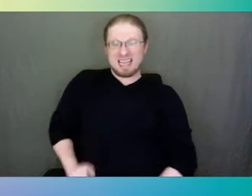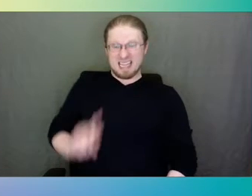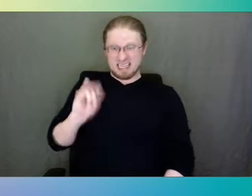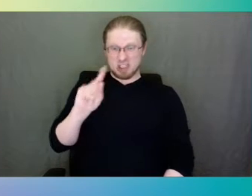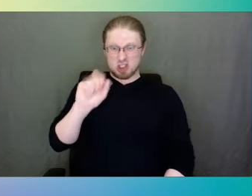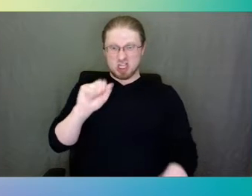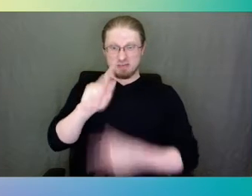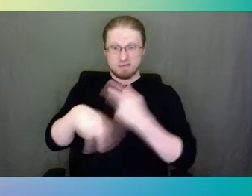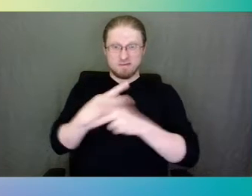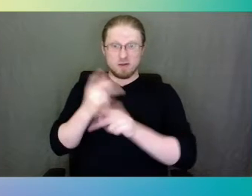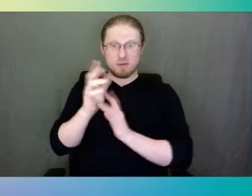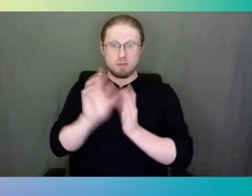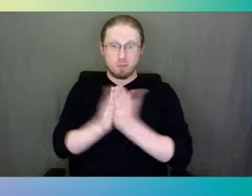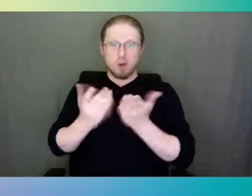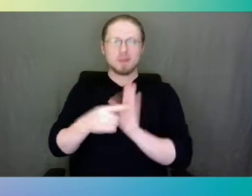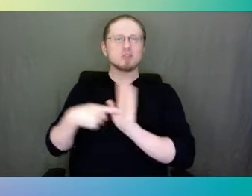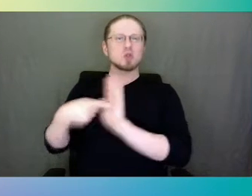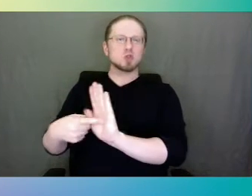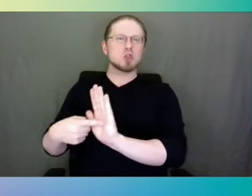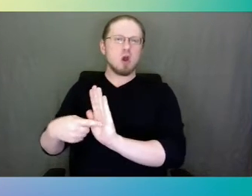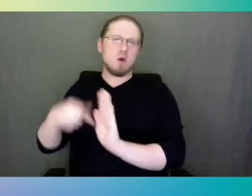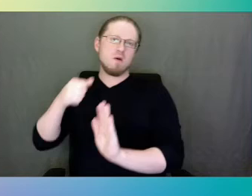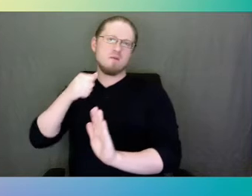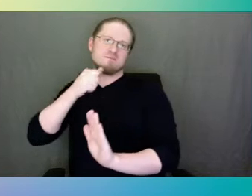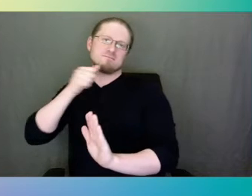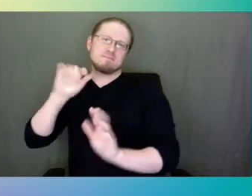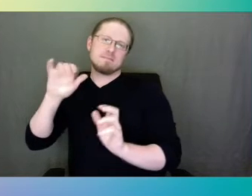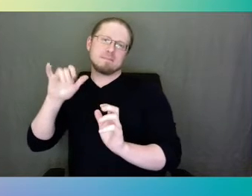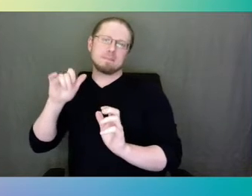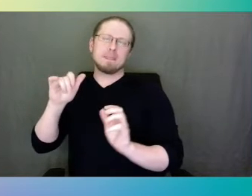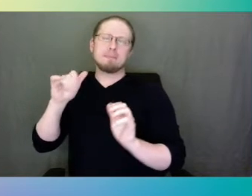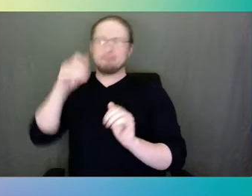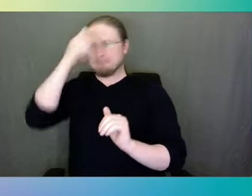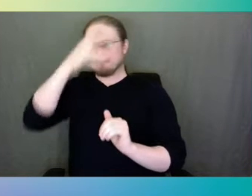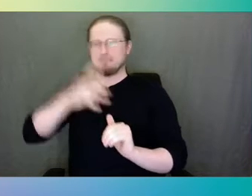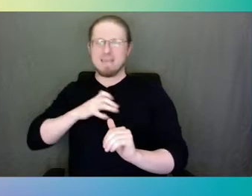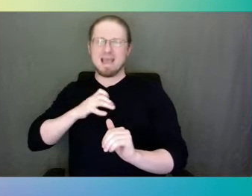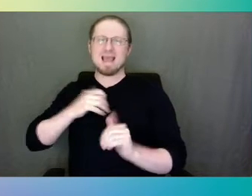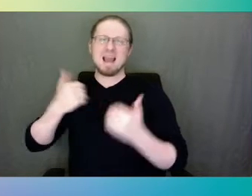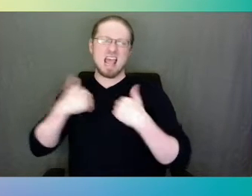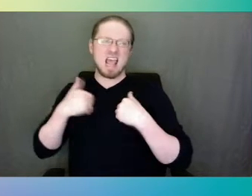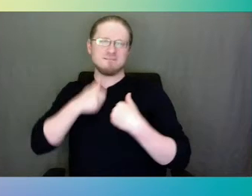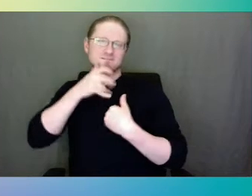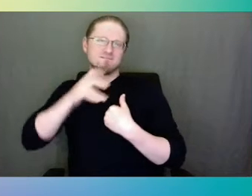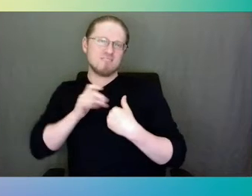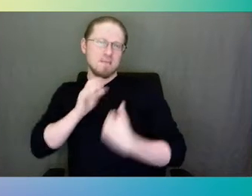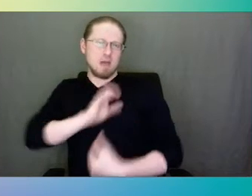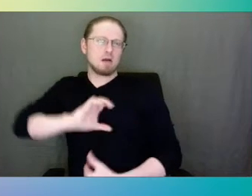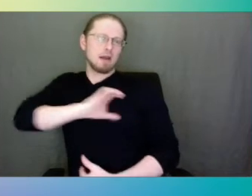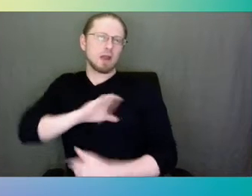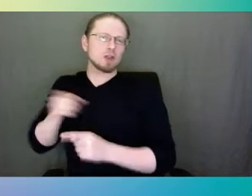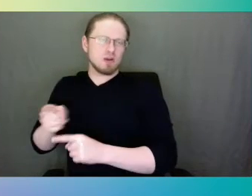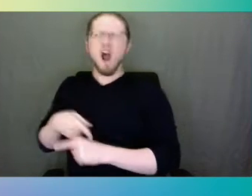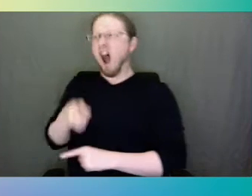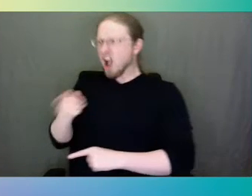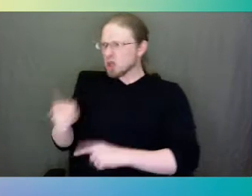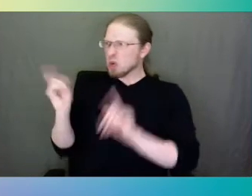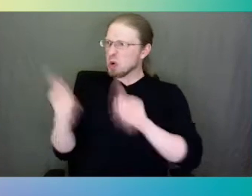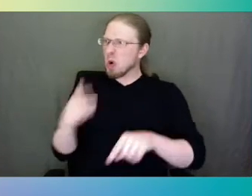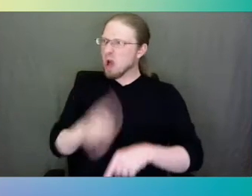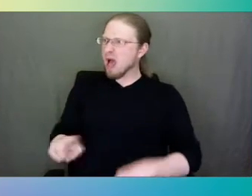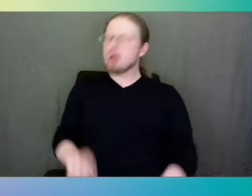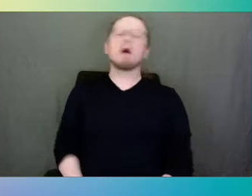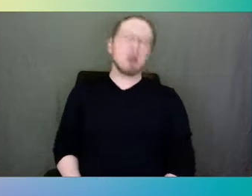feminine guy and say, "You are going to hell because you act feminine." And that's a complete abuse of the Bible, a